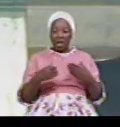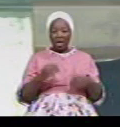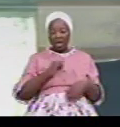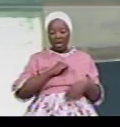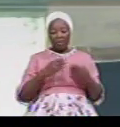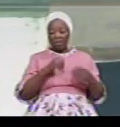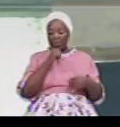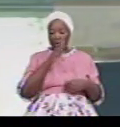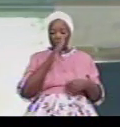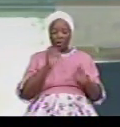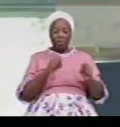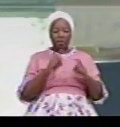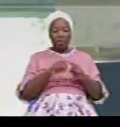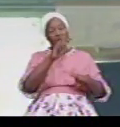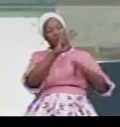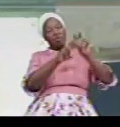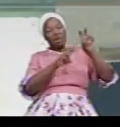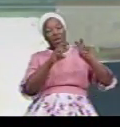mountain,